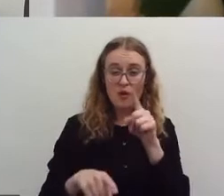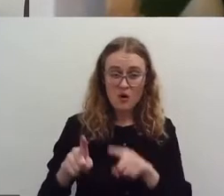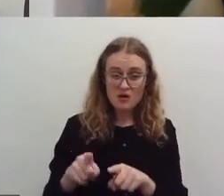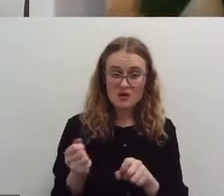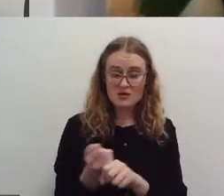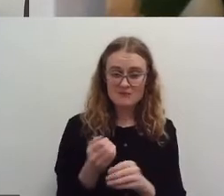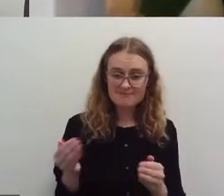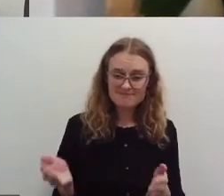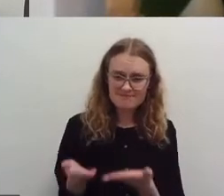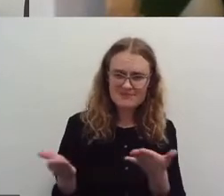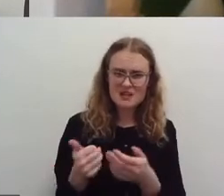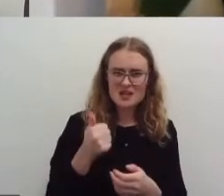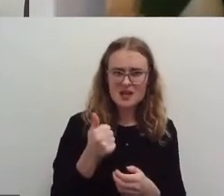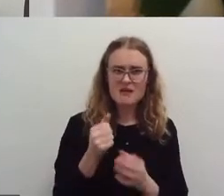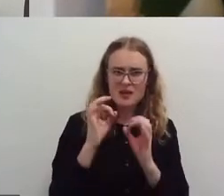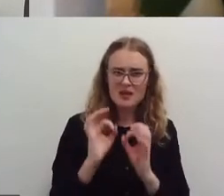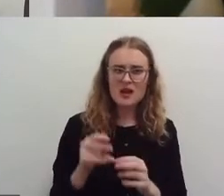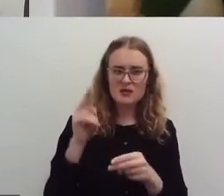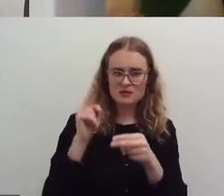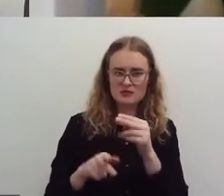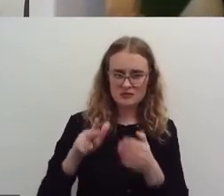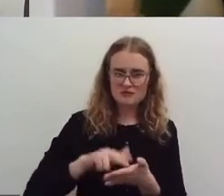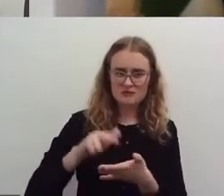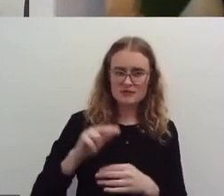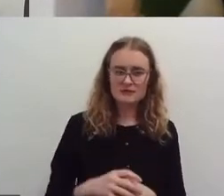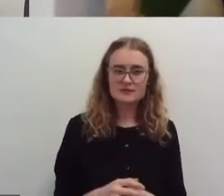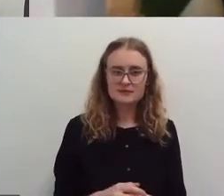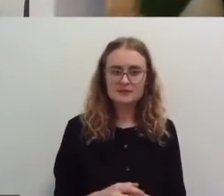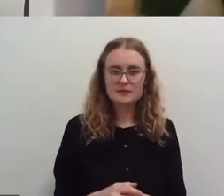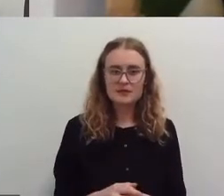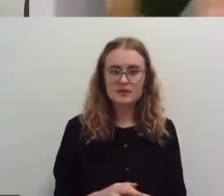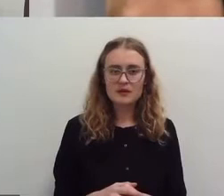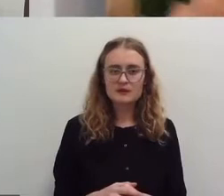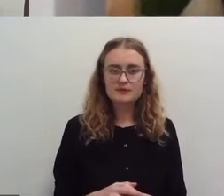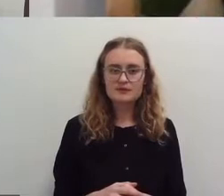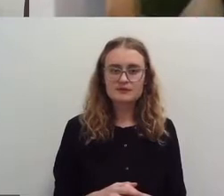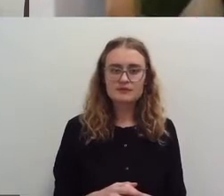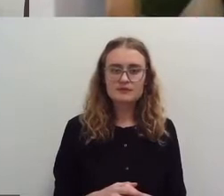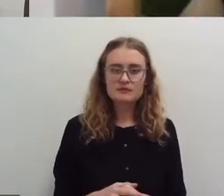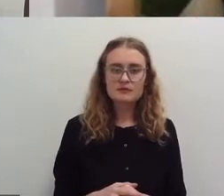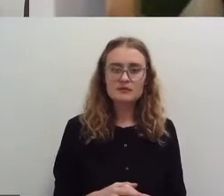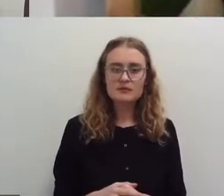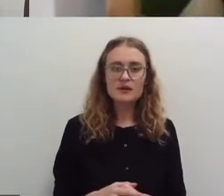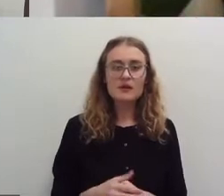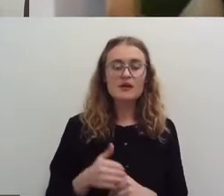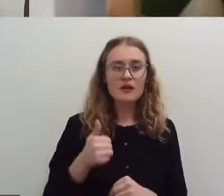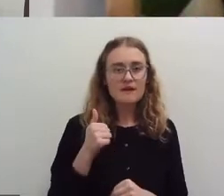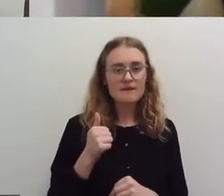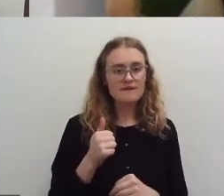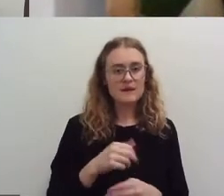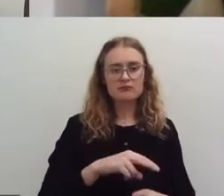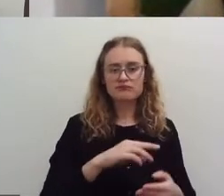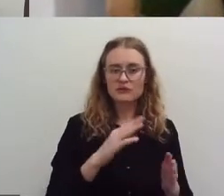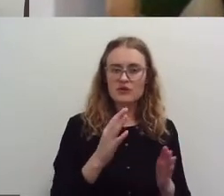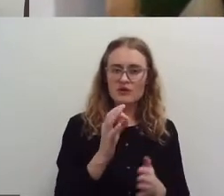live sustainably and to have a world that doesn't go to 2.8 degrees in global warming